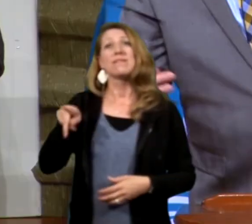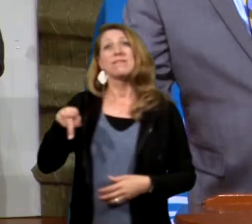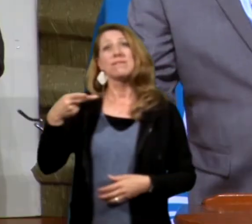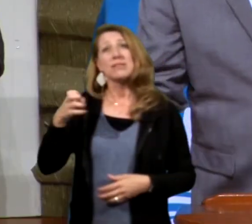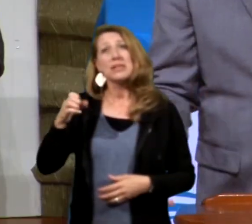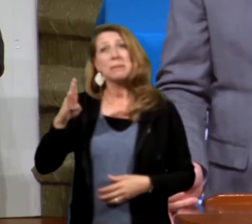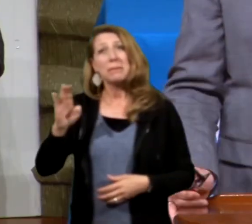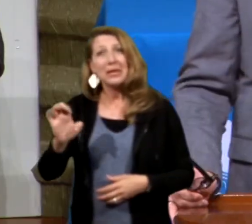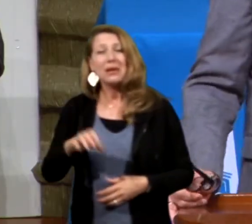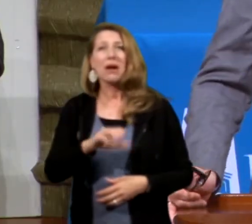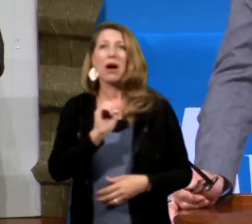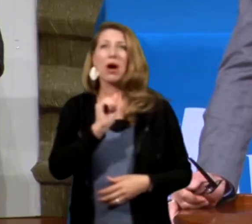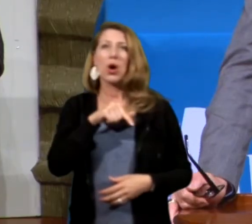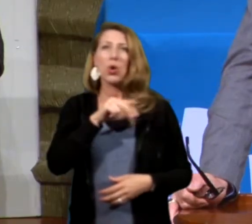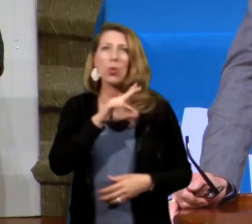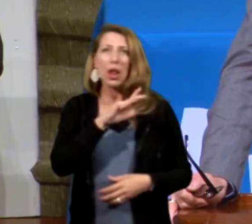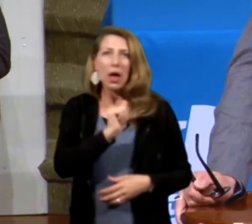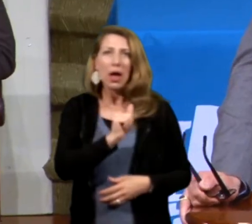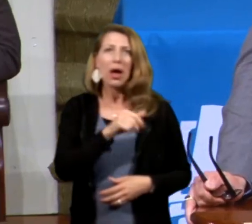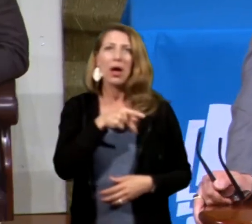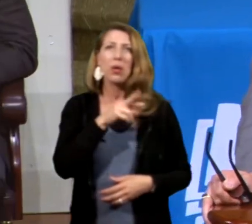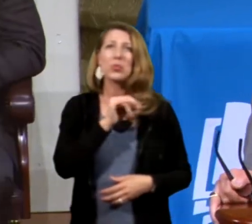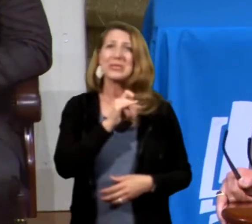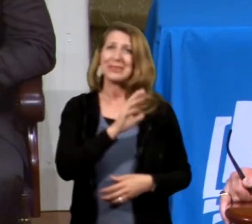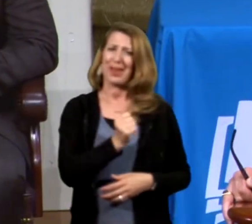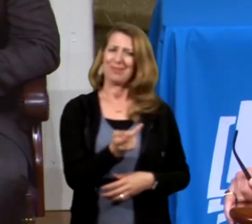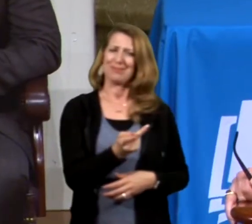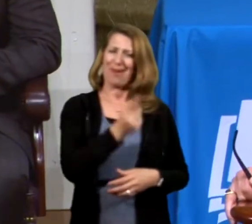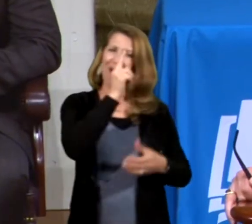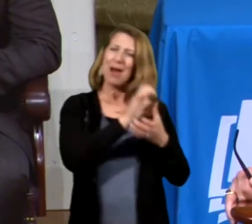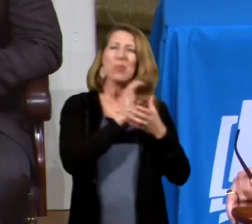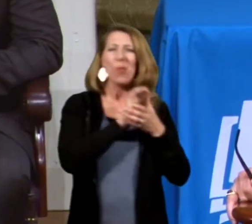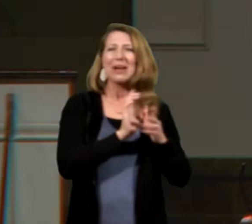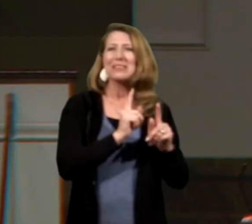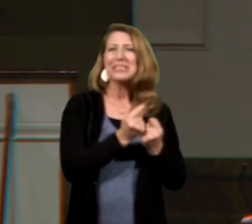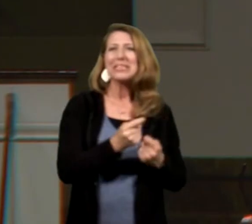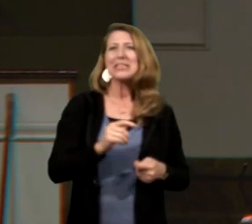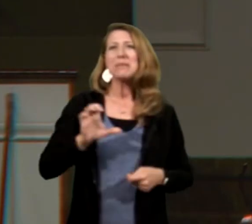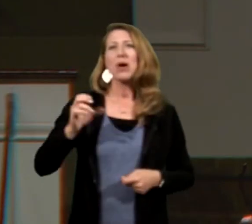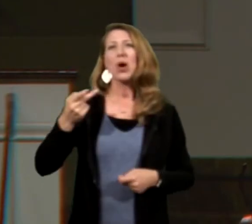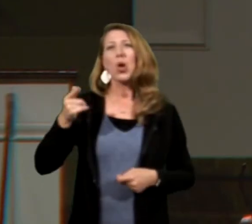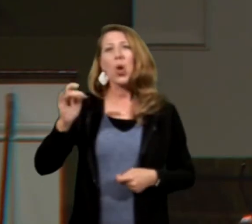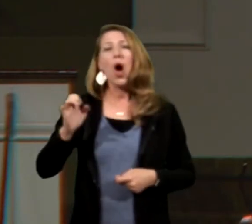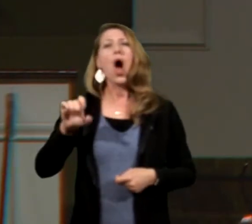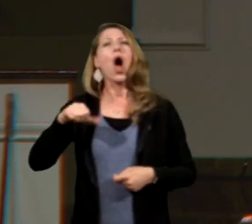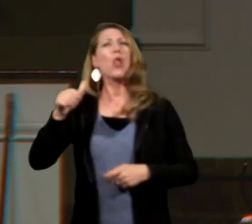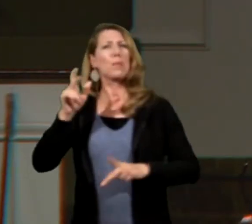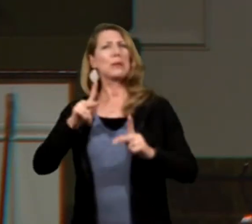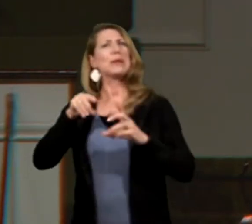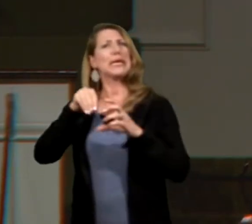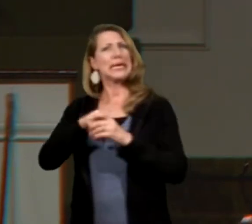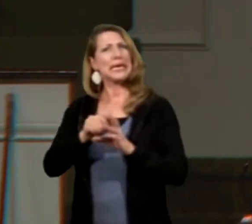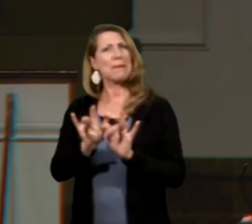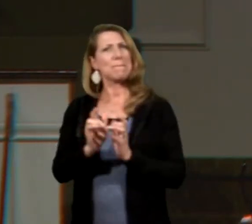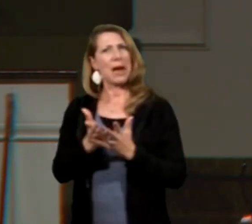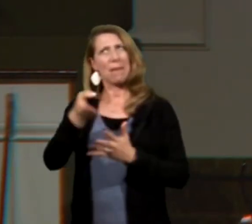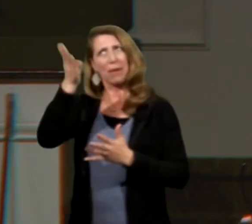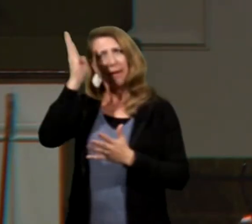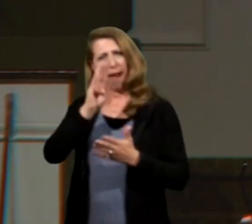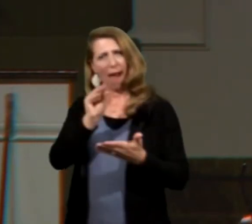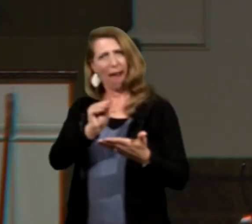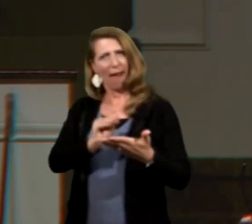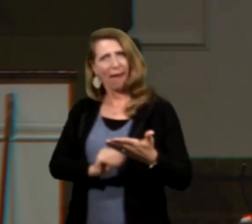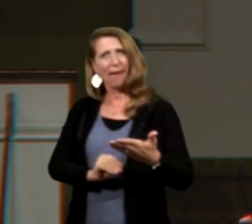Aquila and Priscilla, of course, the husband-wife team there. Chloe, other folks in the scriptures that God mentions,